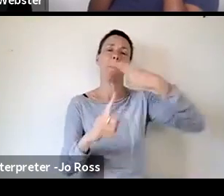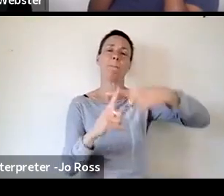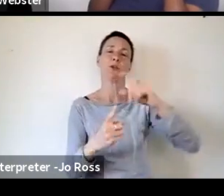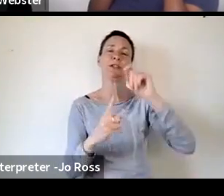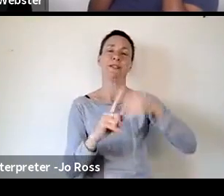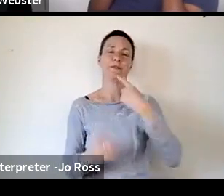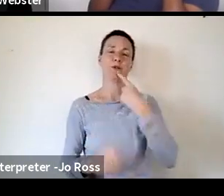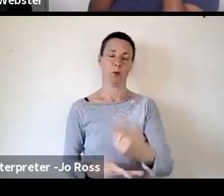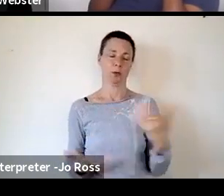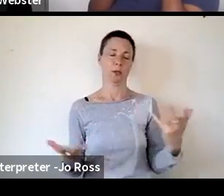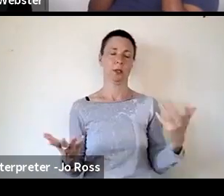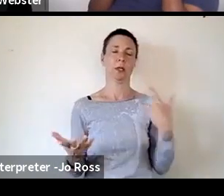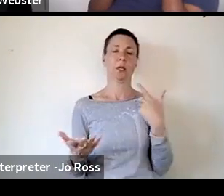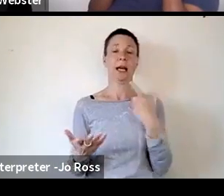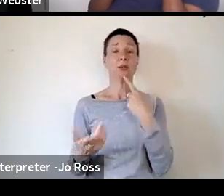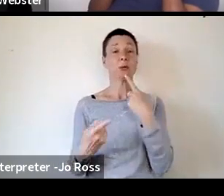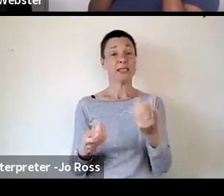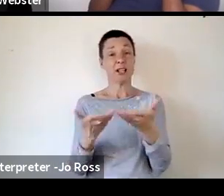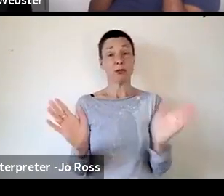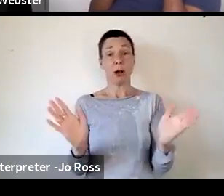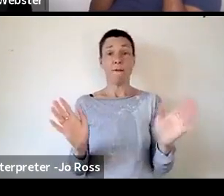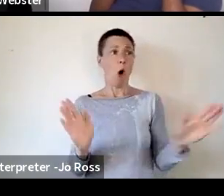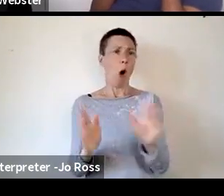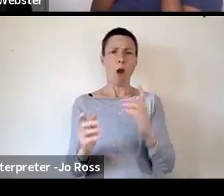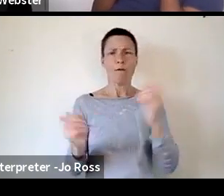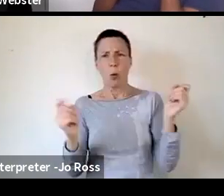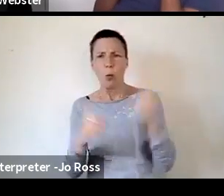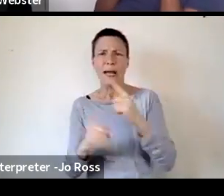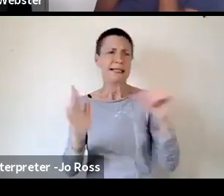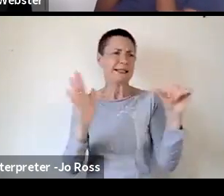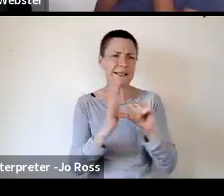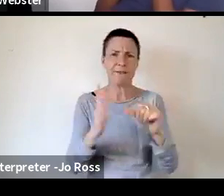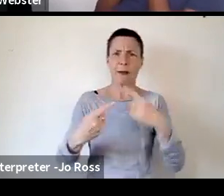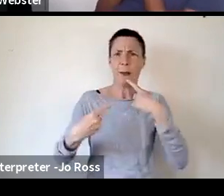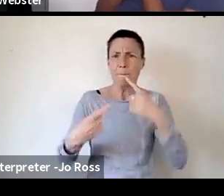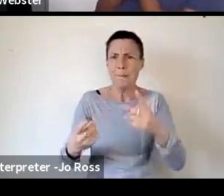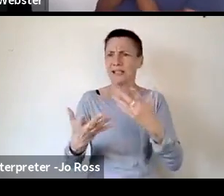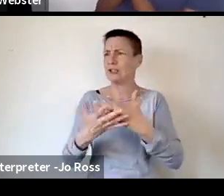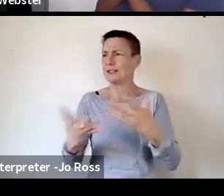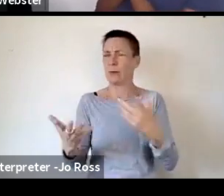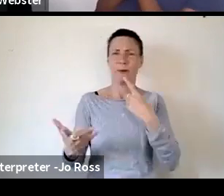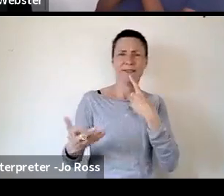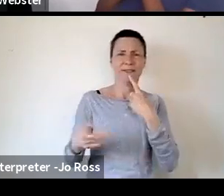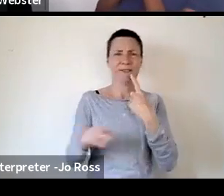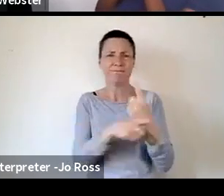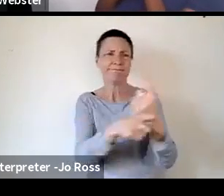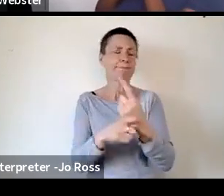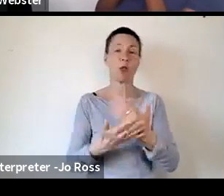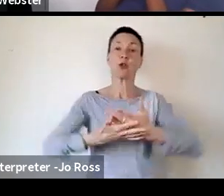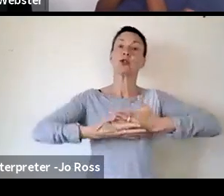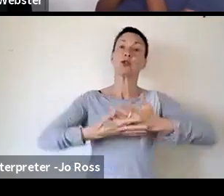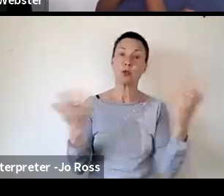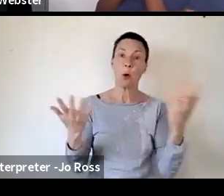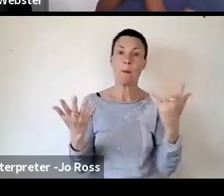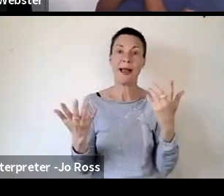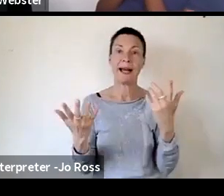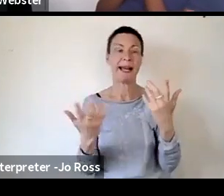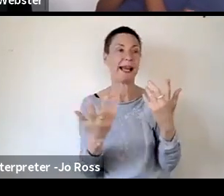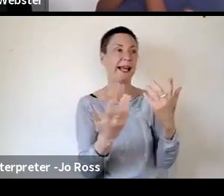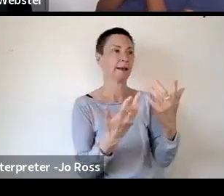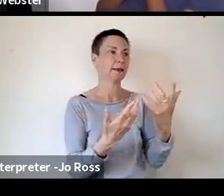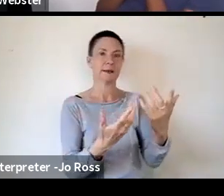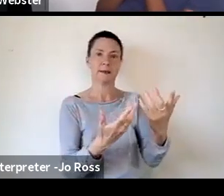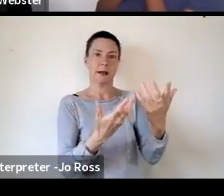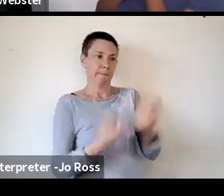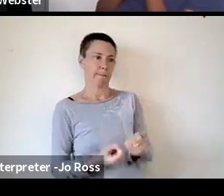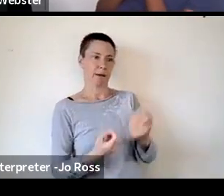for all the weird and difficult messages that we've had and whatnot, there are so many that I get that are